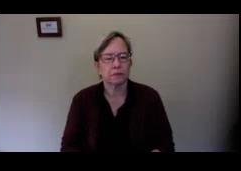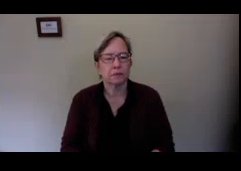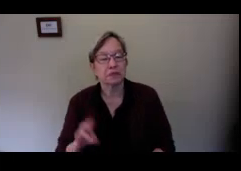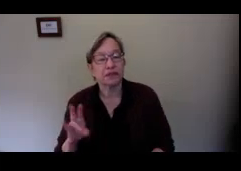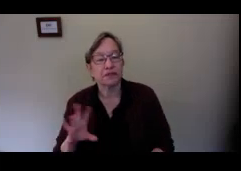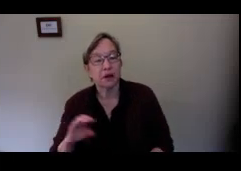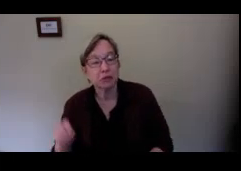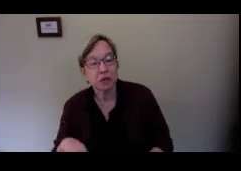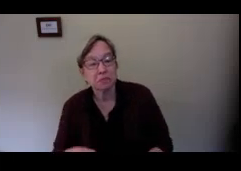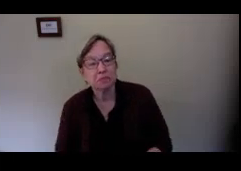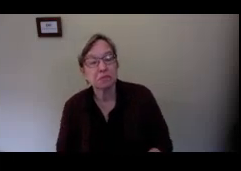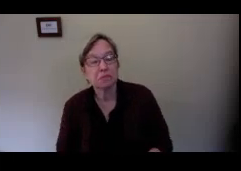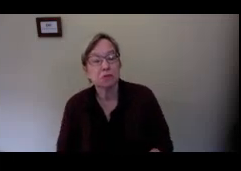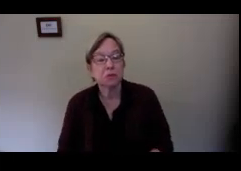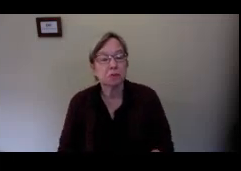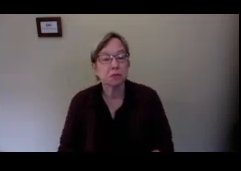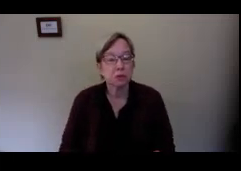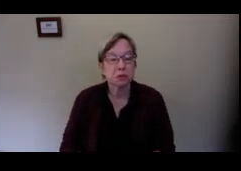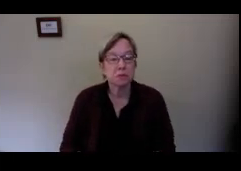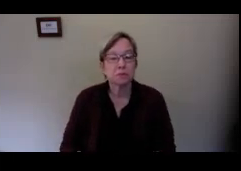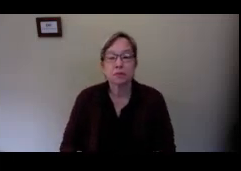Wow.